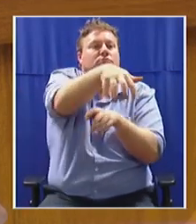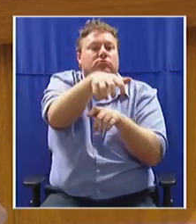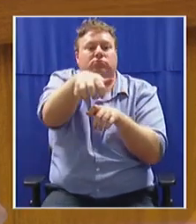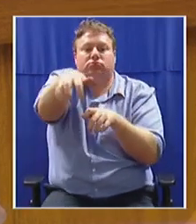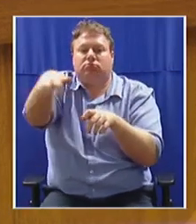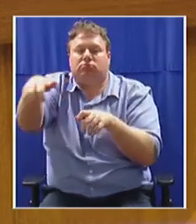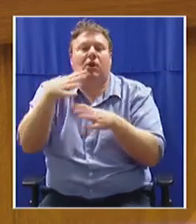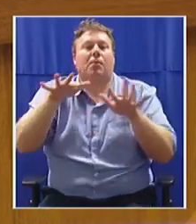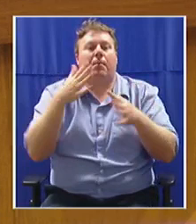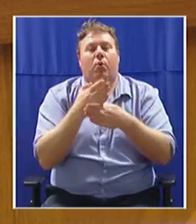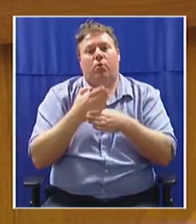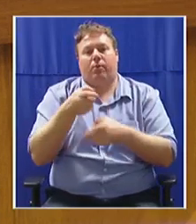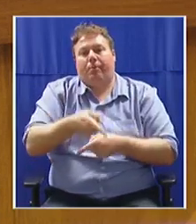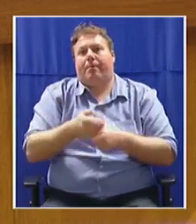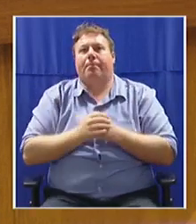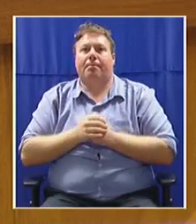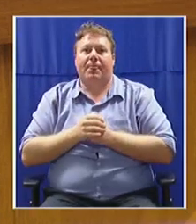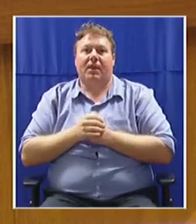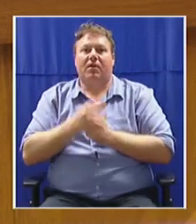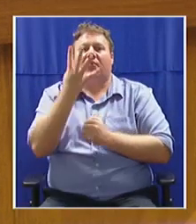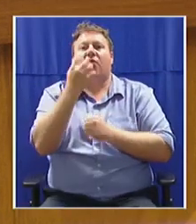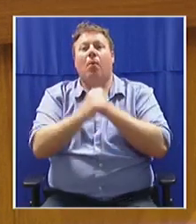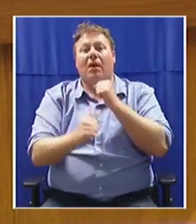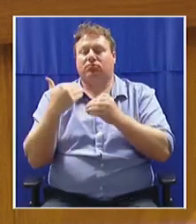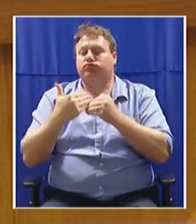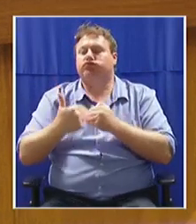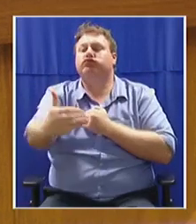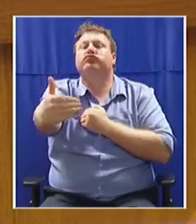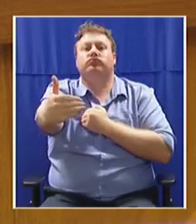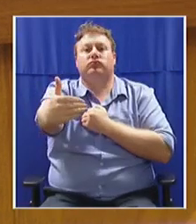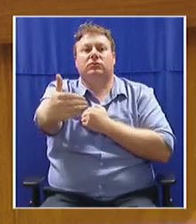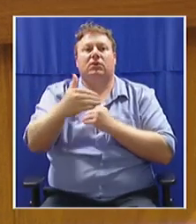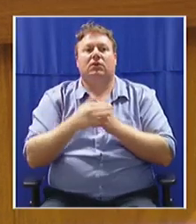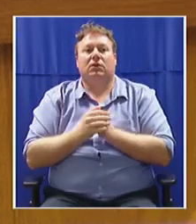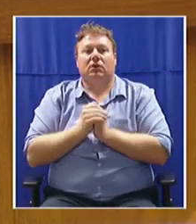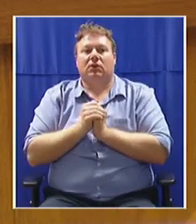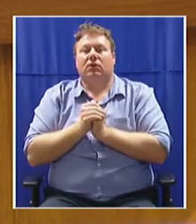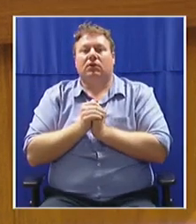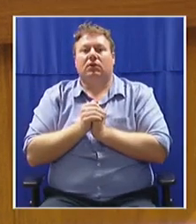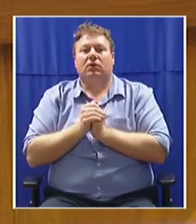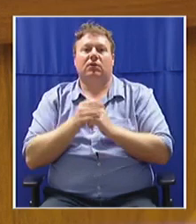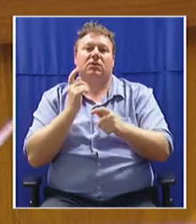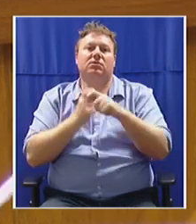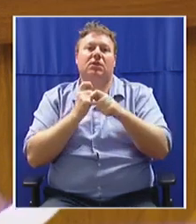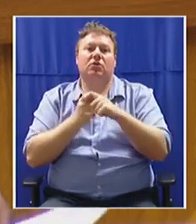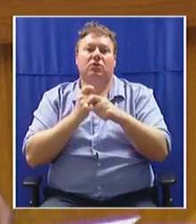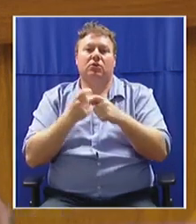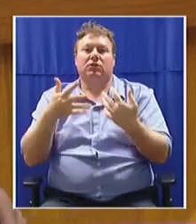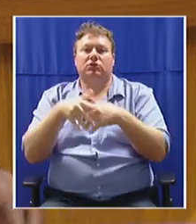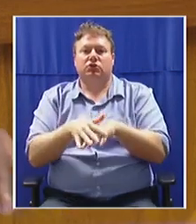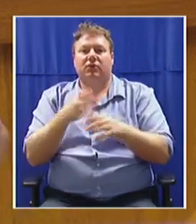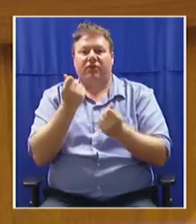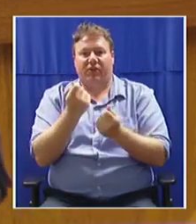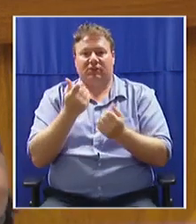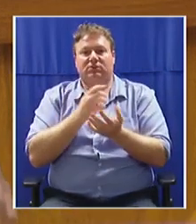next 4 months, government will launch the Township Entrepreneurial Fund, which